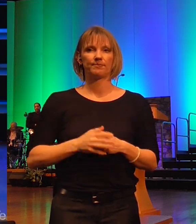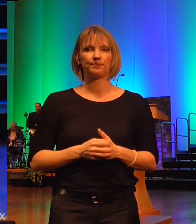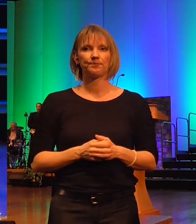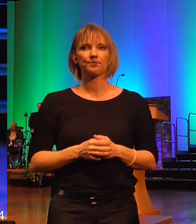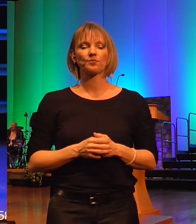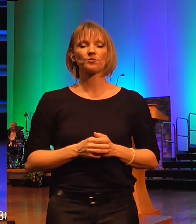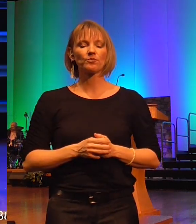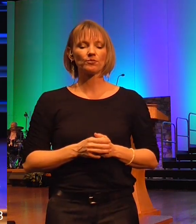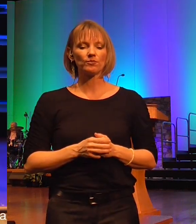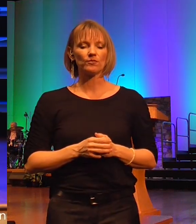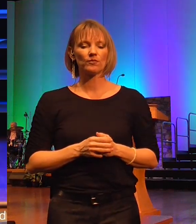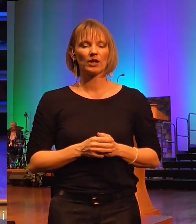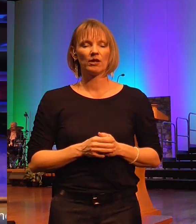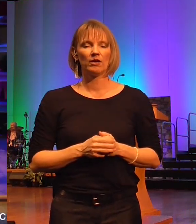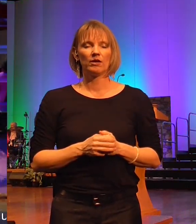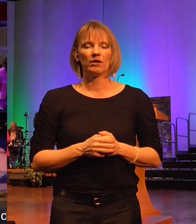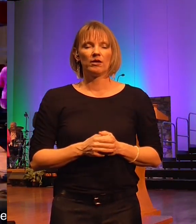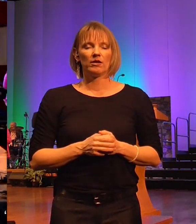is.